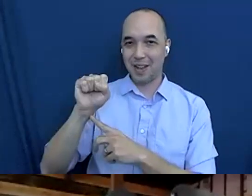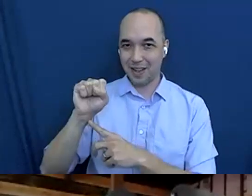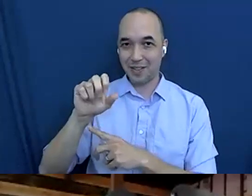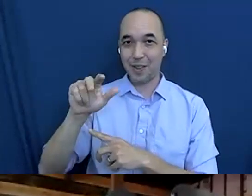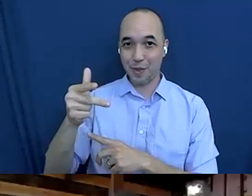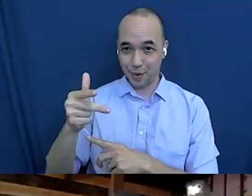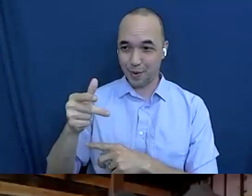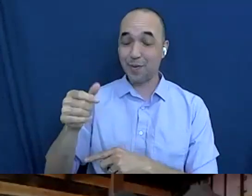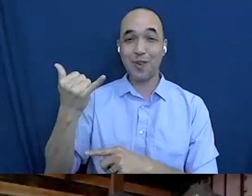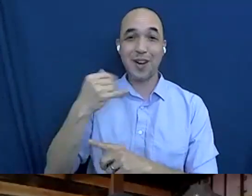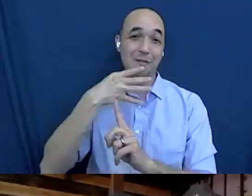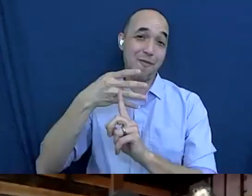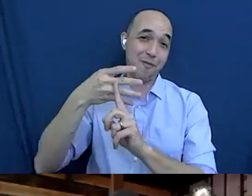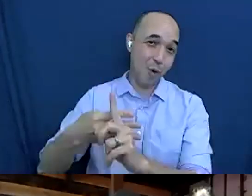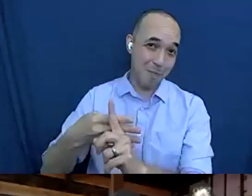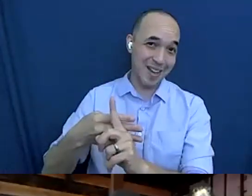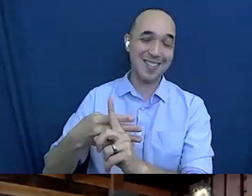for him. And yes, ma'am. So we'll.